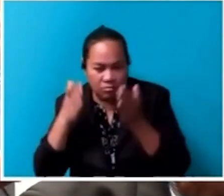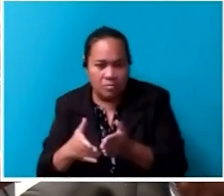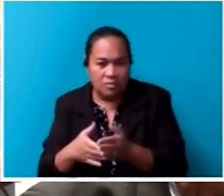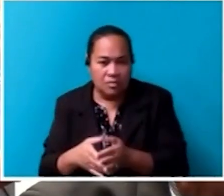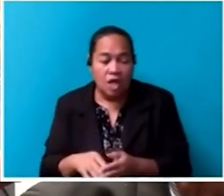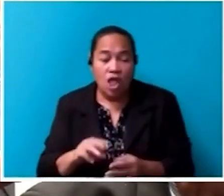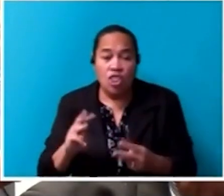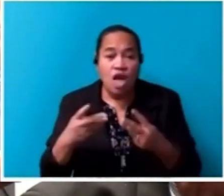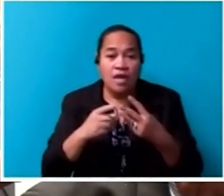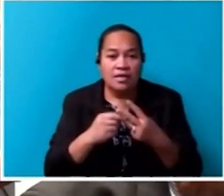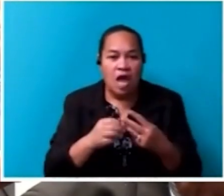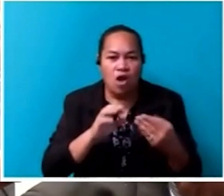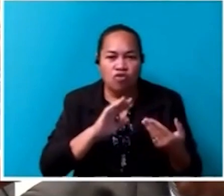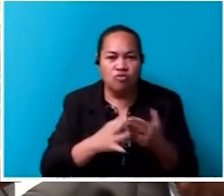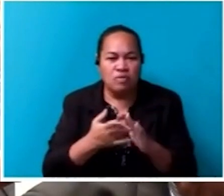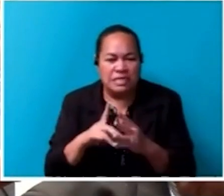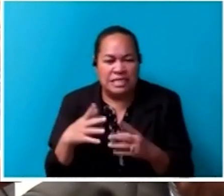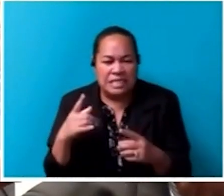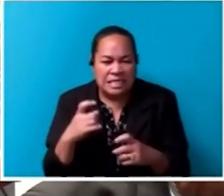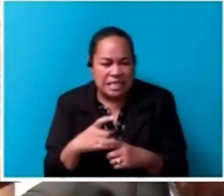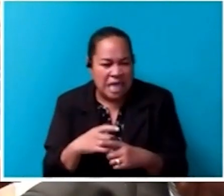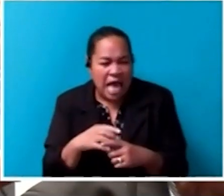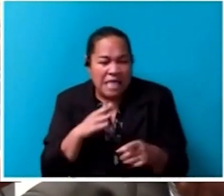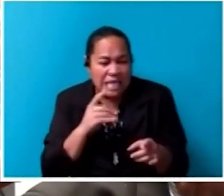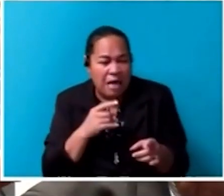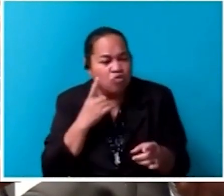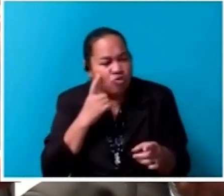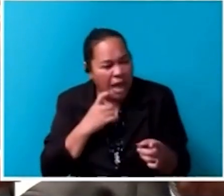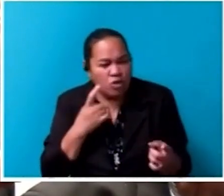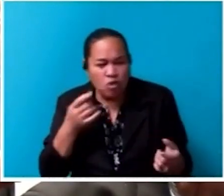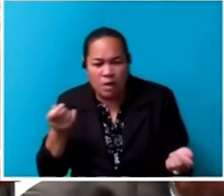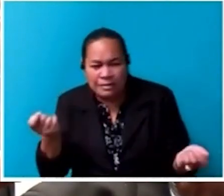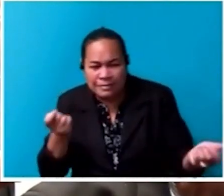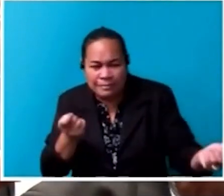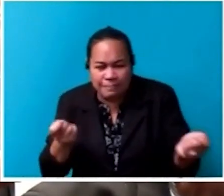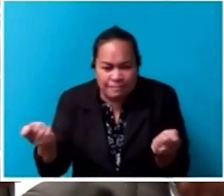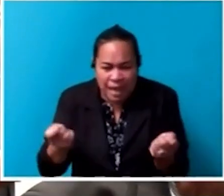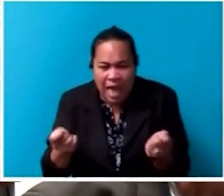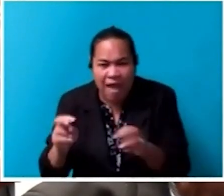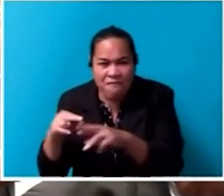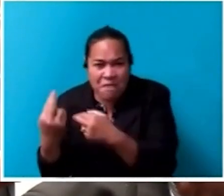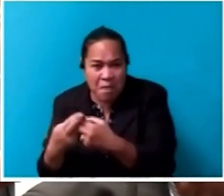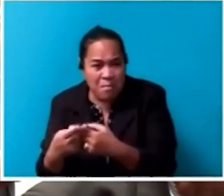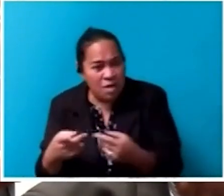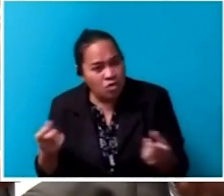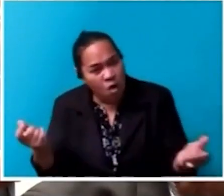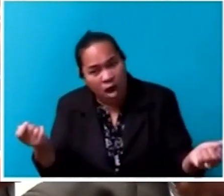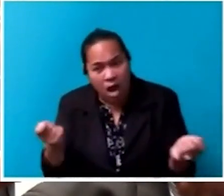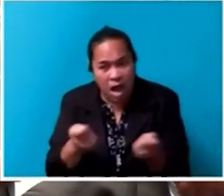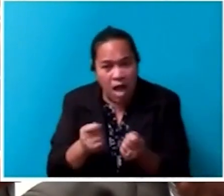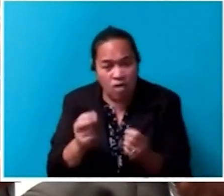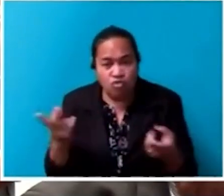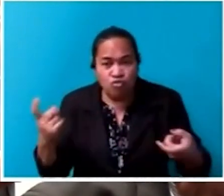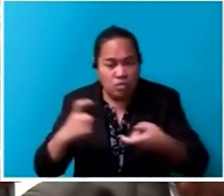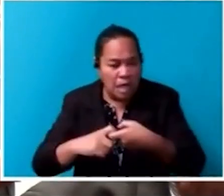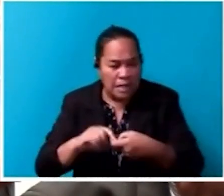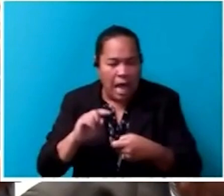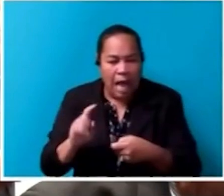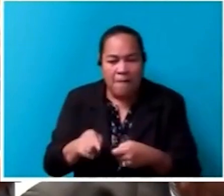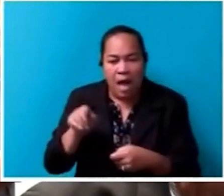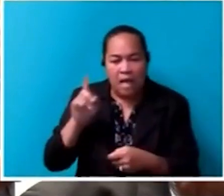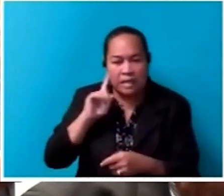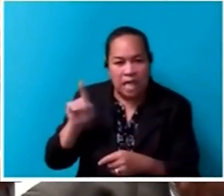complexities. Attempts to reunite some youth with families revealed underlying issues of abuse,